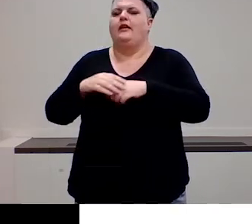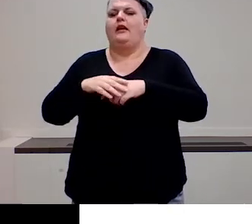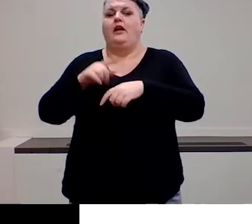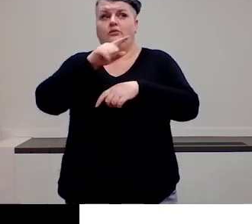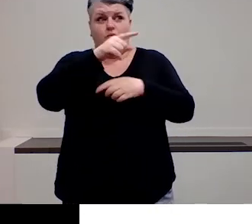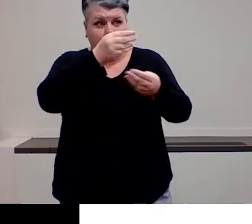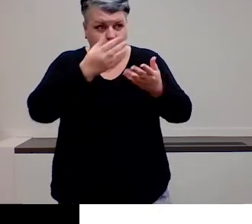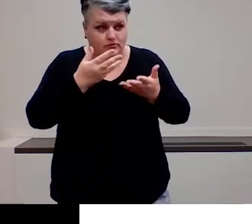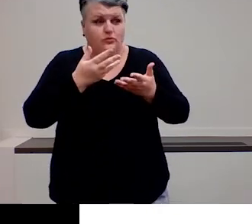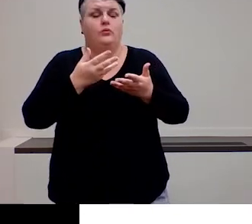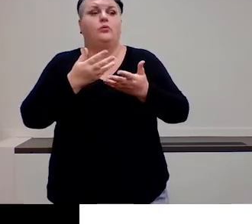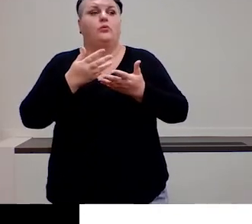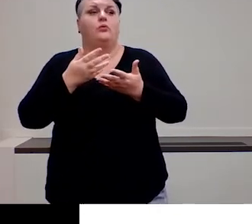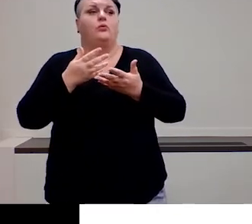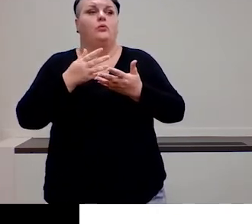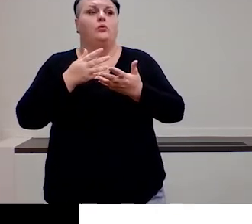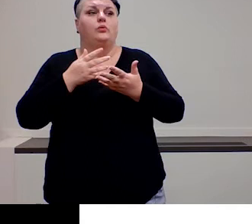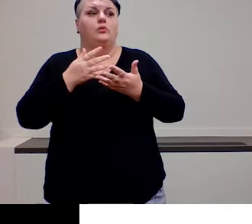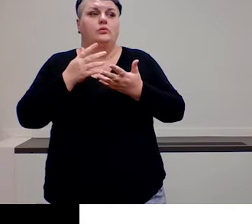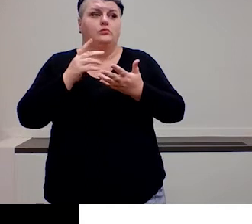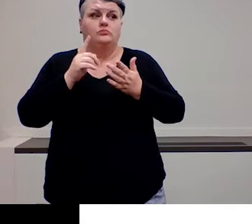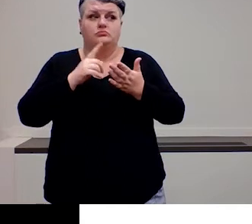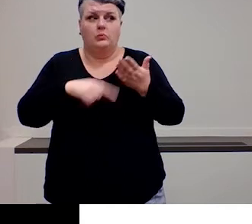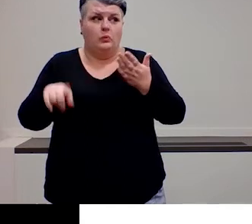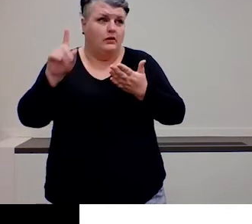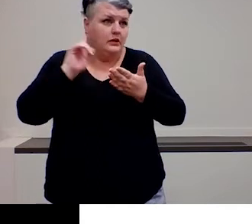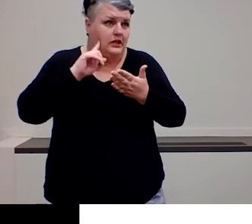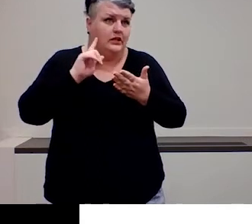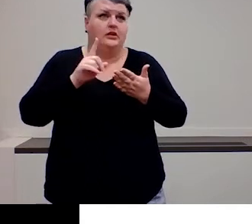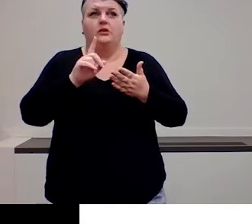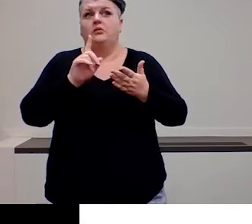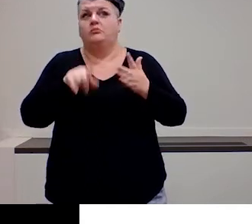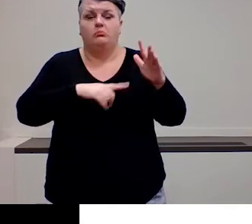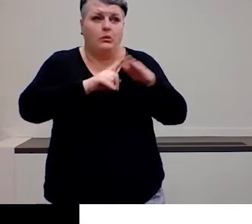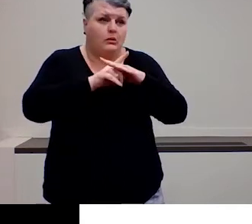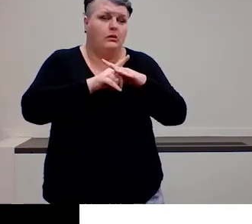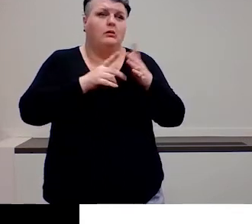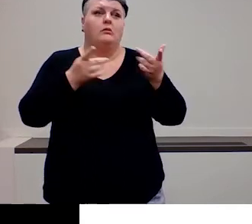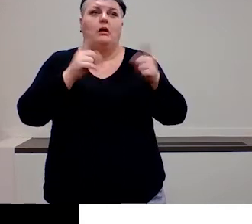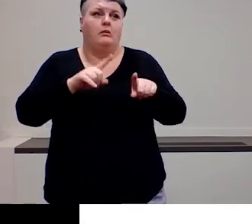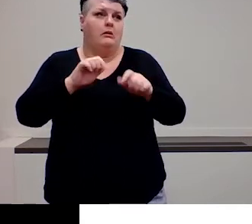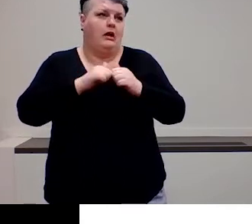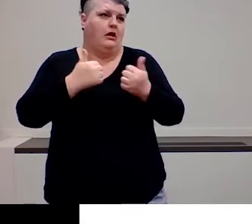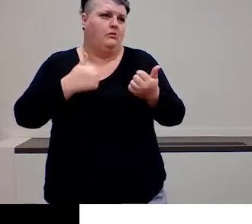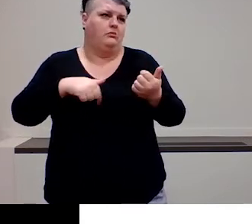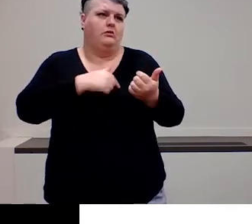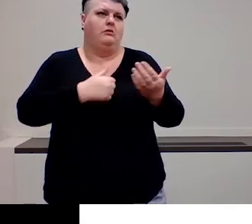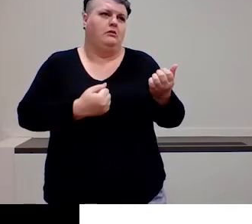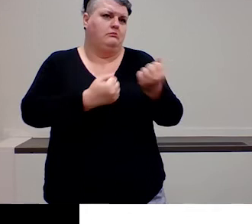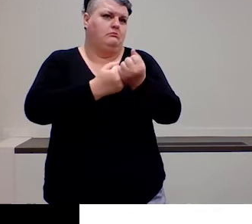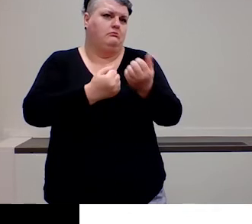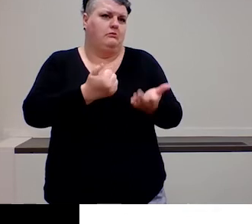if there's, what we hear of that, and if there's any issues with that, where we can assist in speaking to